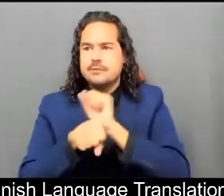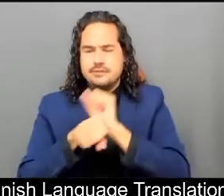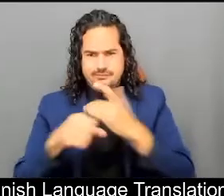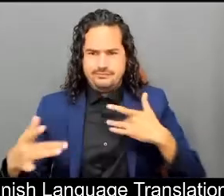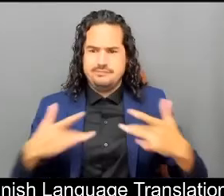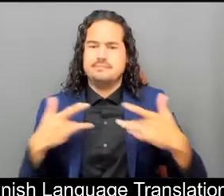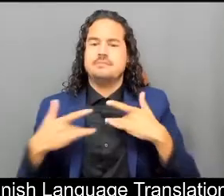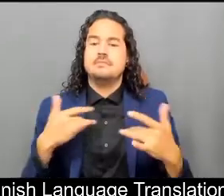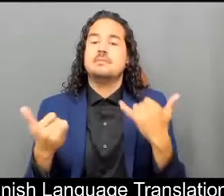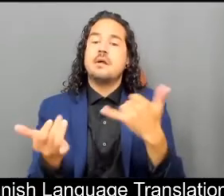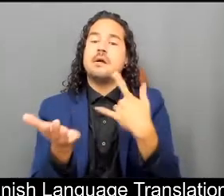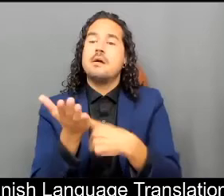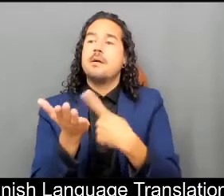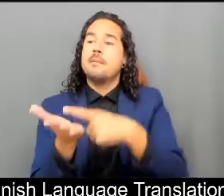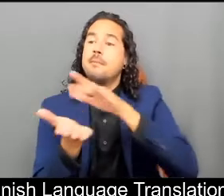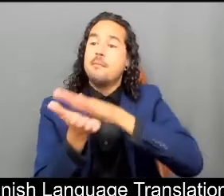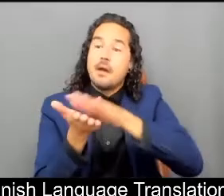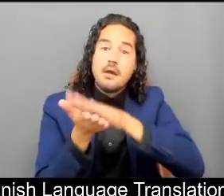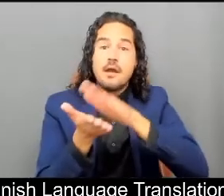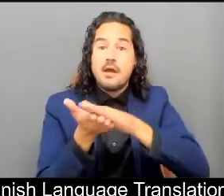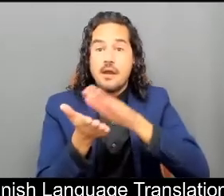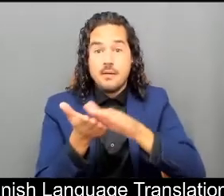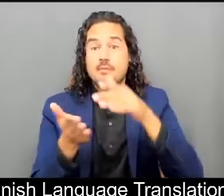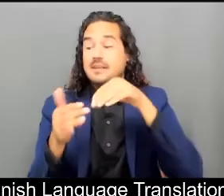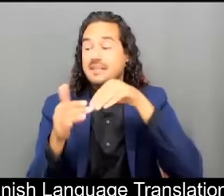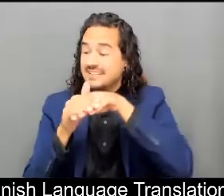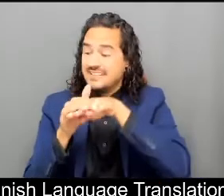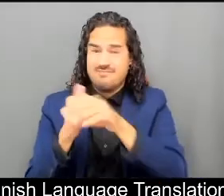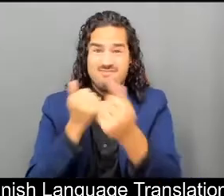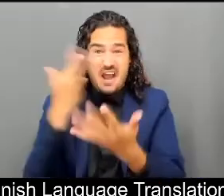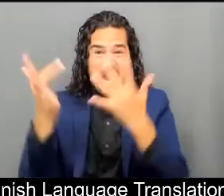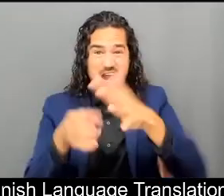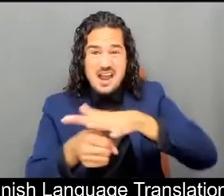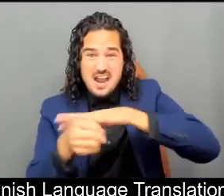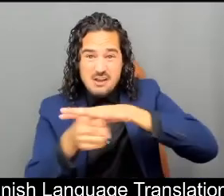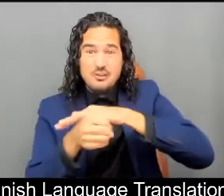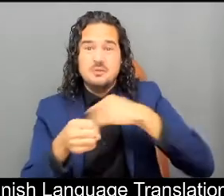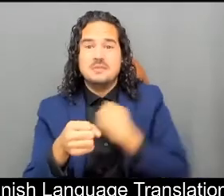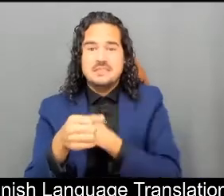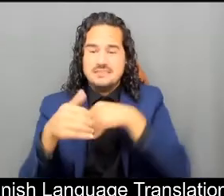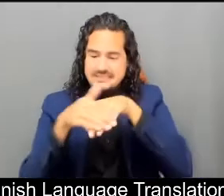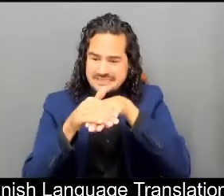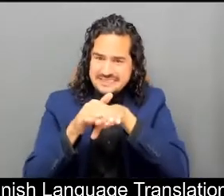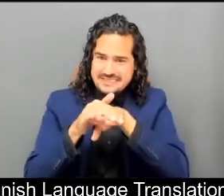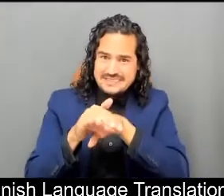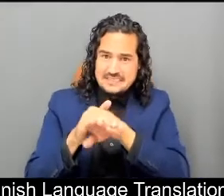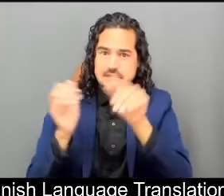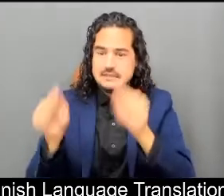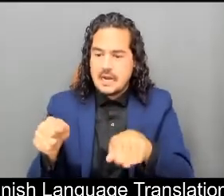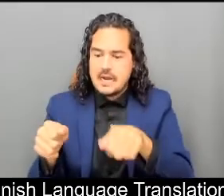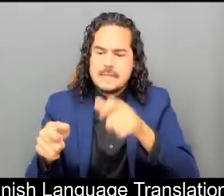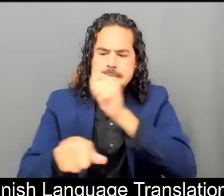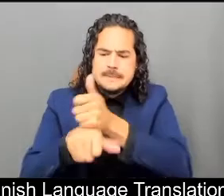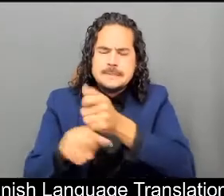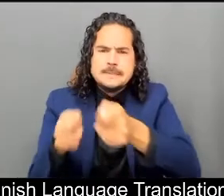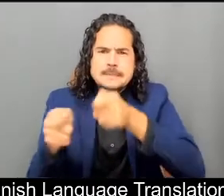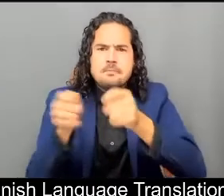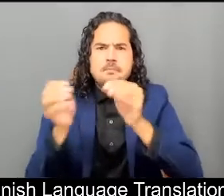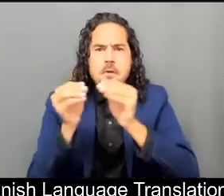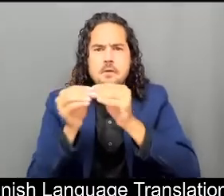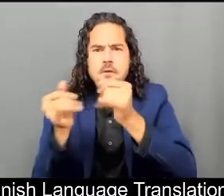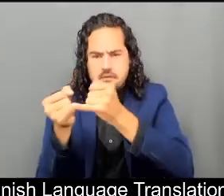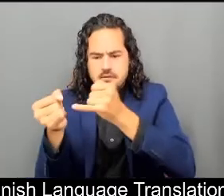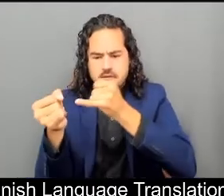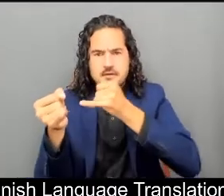fire deep enough to basically control the edge of the fire so we don't have to worry about it crossing any of